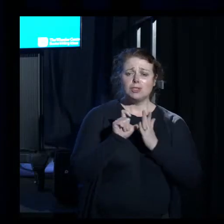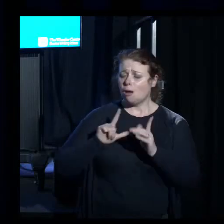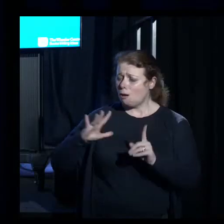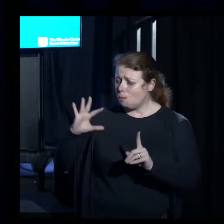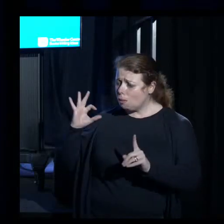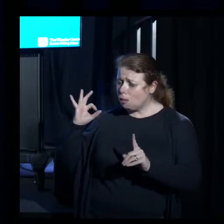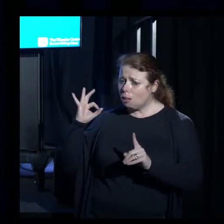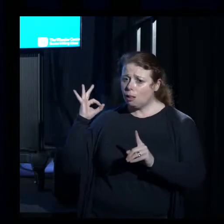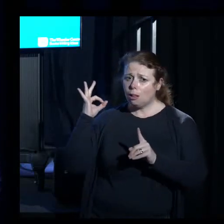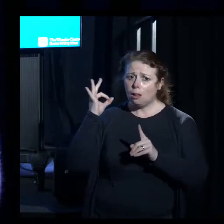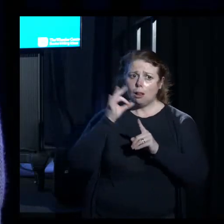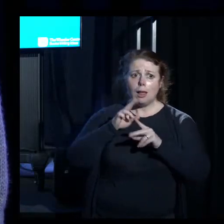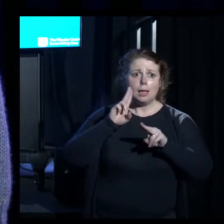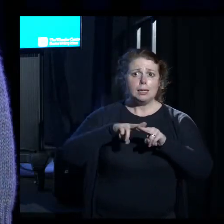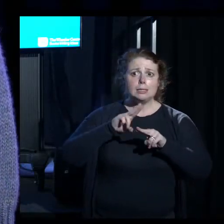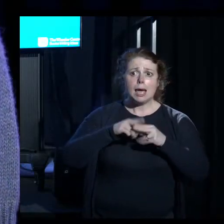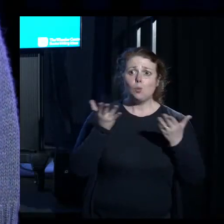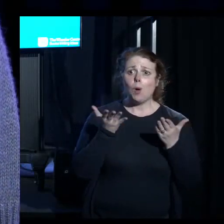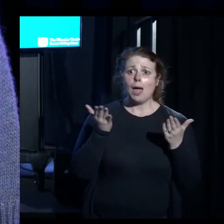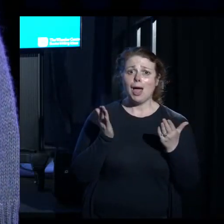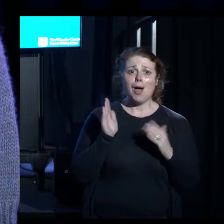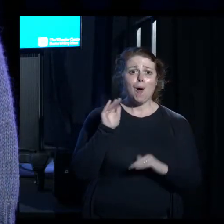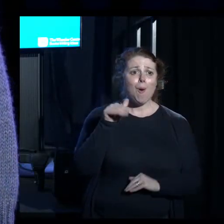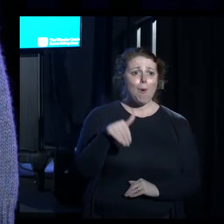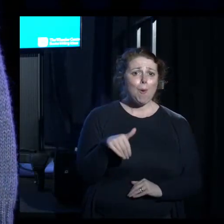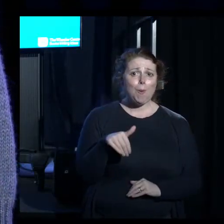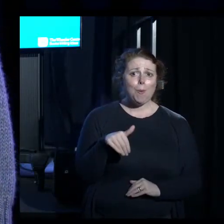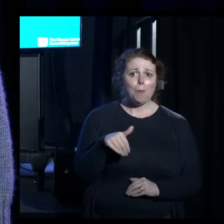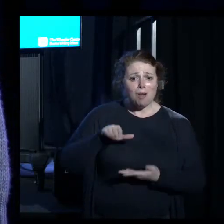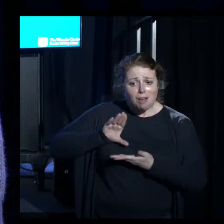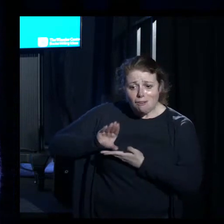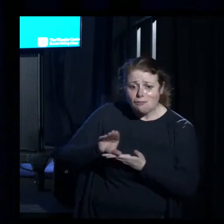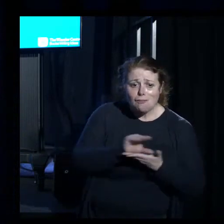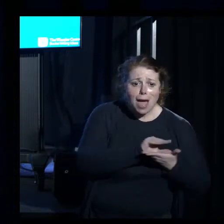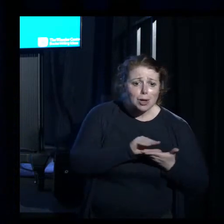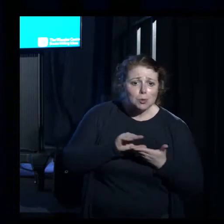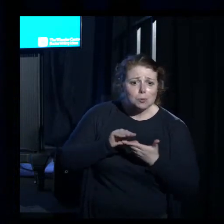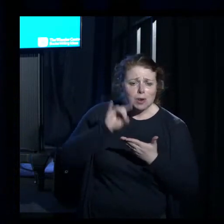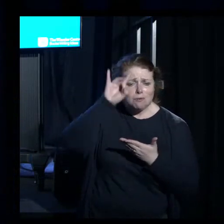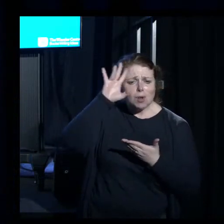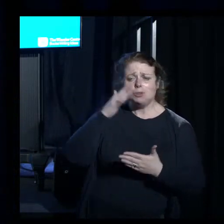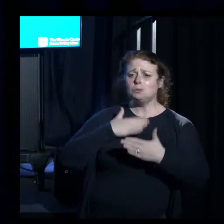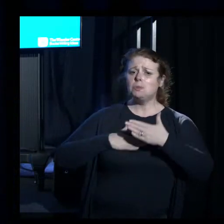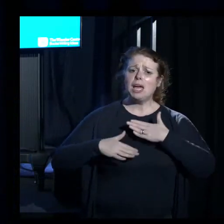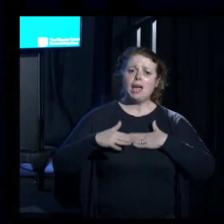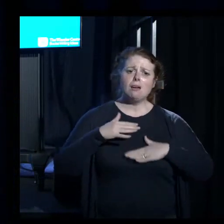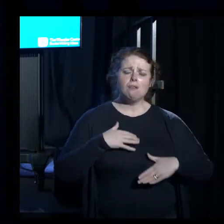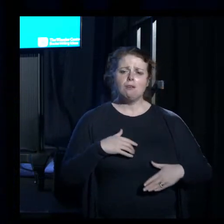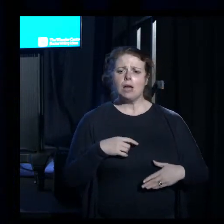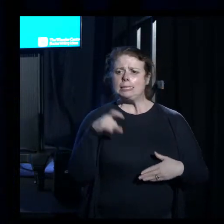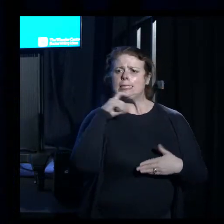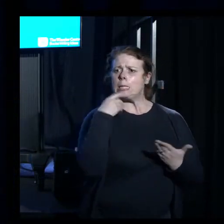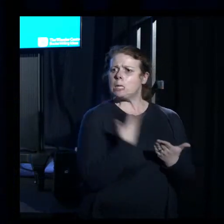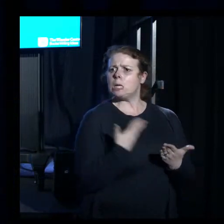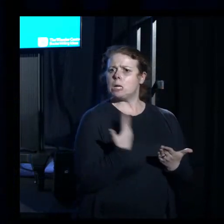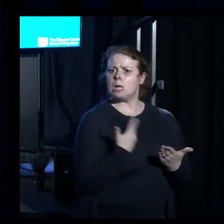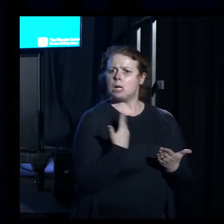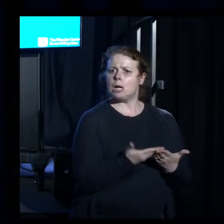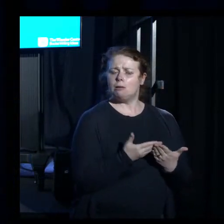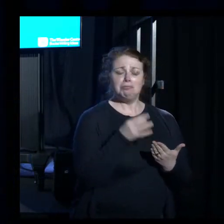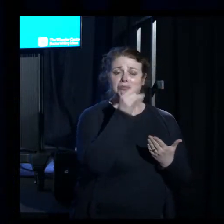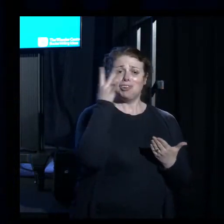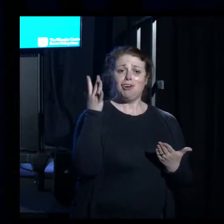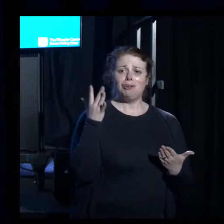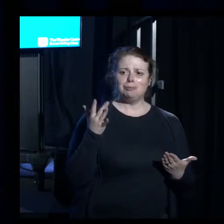long, Dad was home, and he vacuumed and forgot to act like dinner was his due. And all